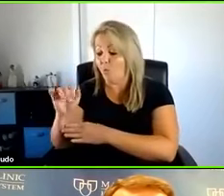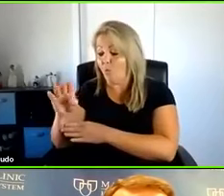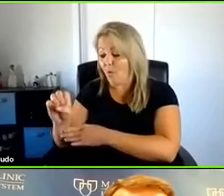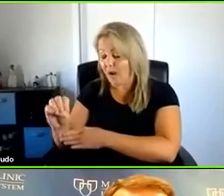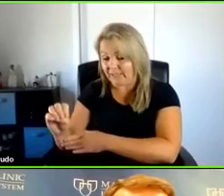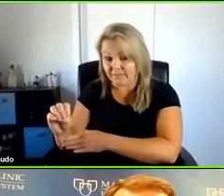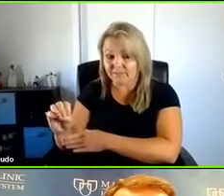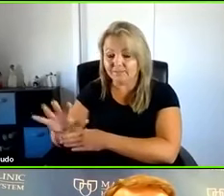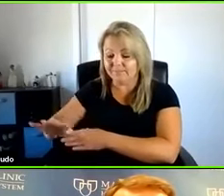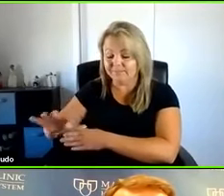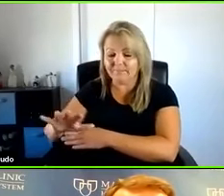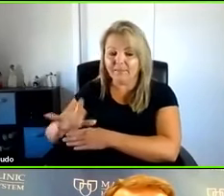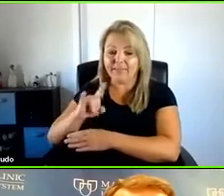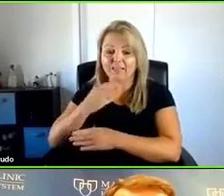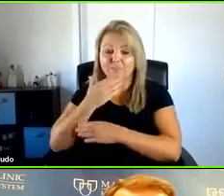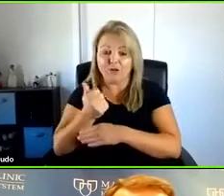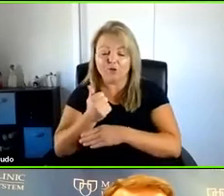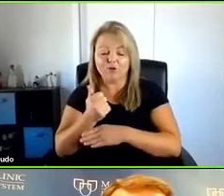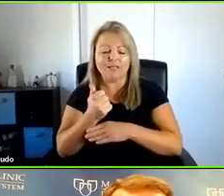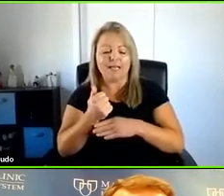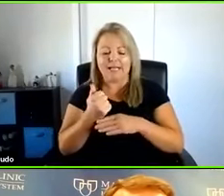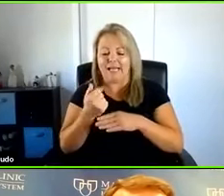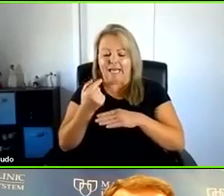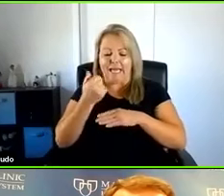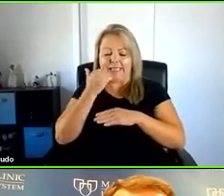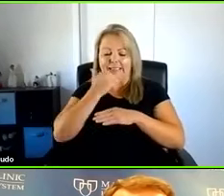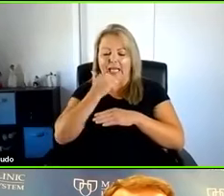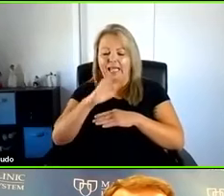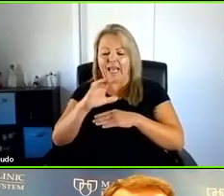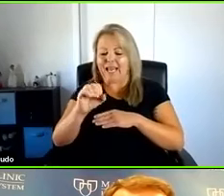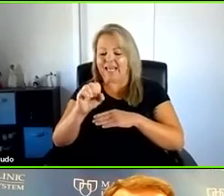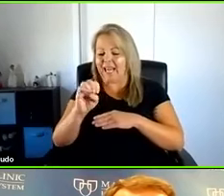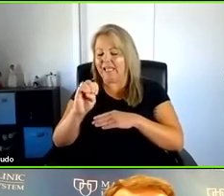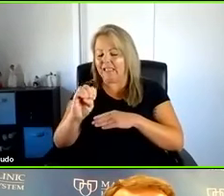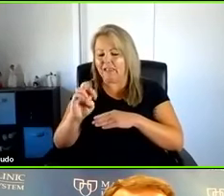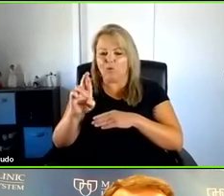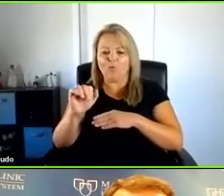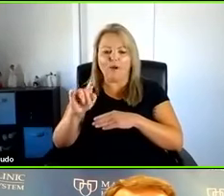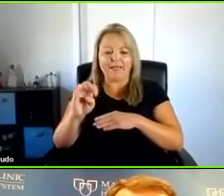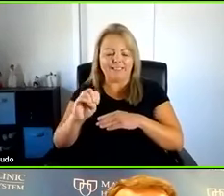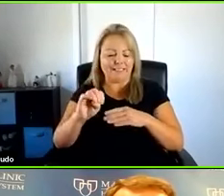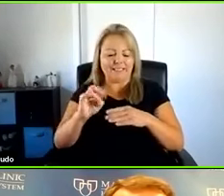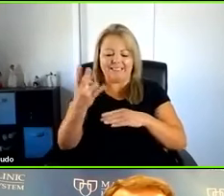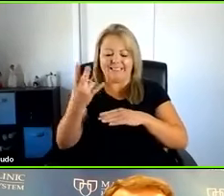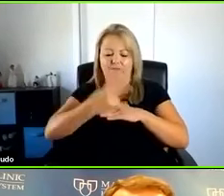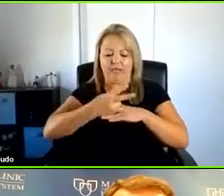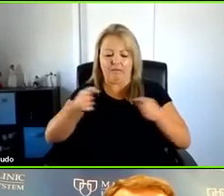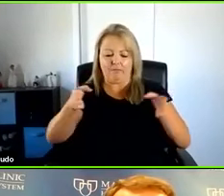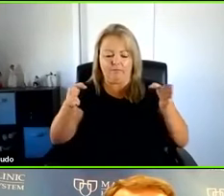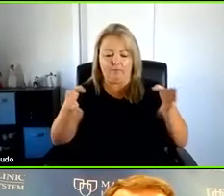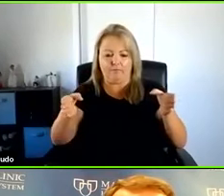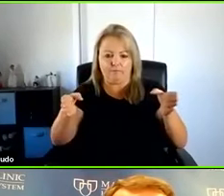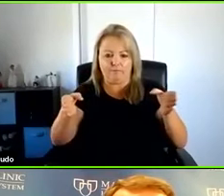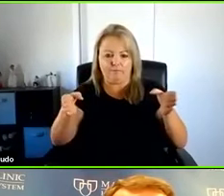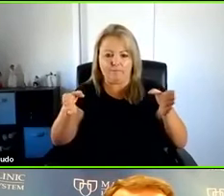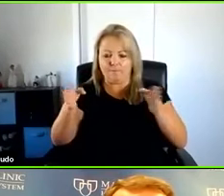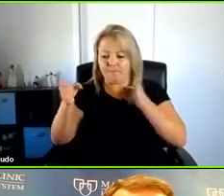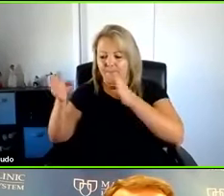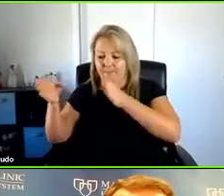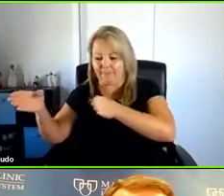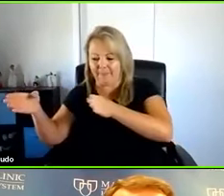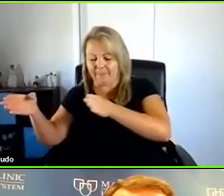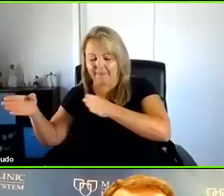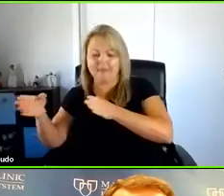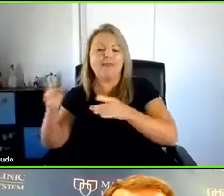and especially a daily case rate that is really looking at that 7-day rolling average. But it is nonetheless a